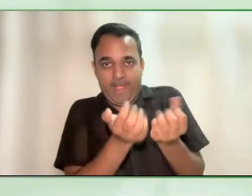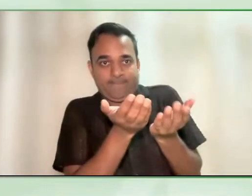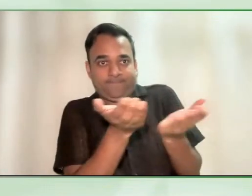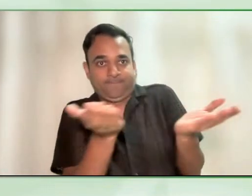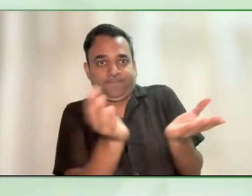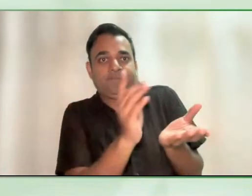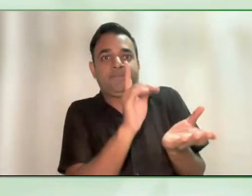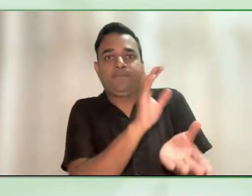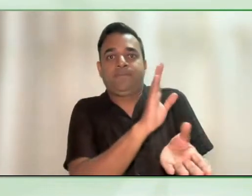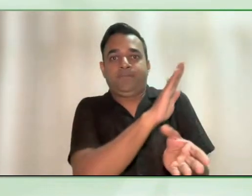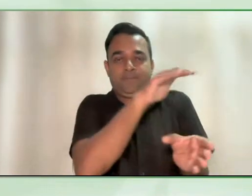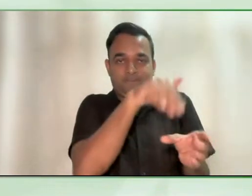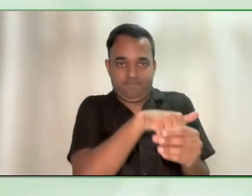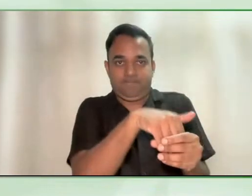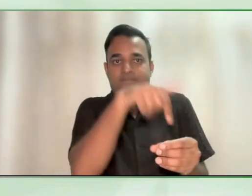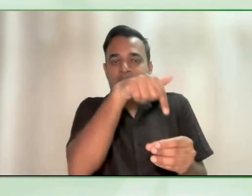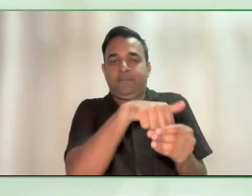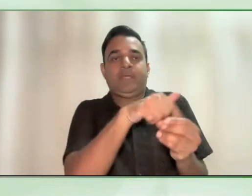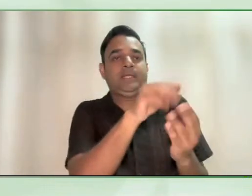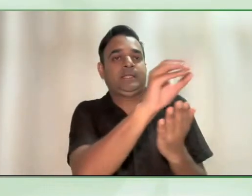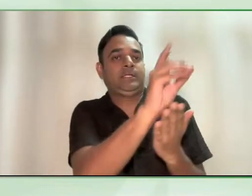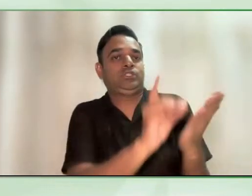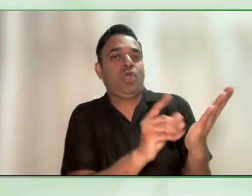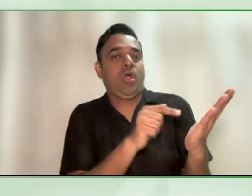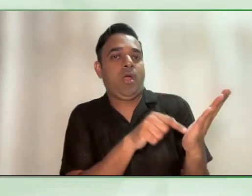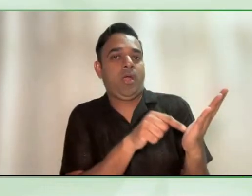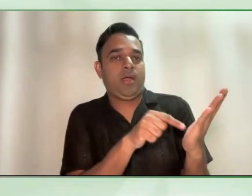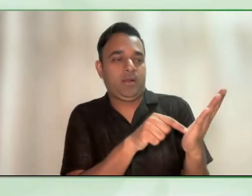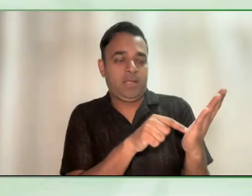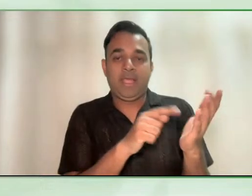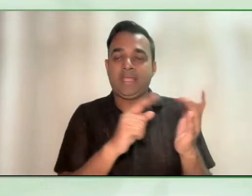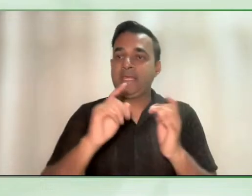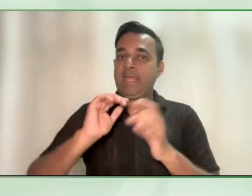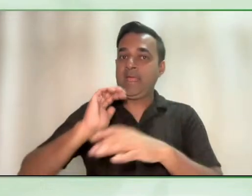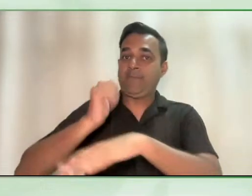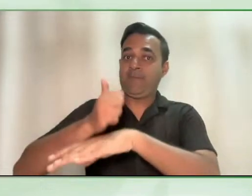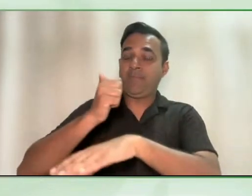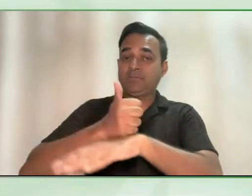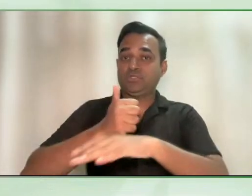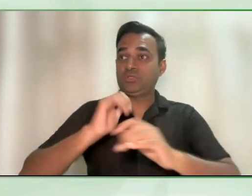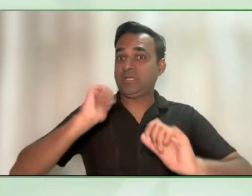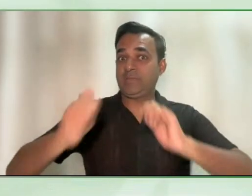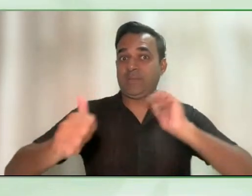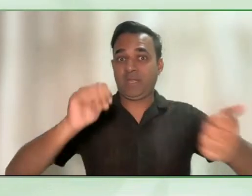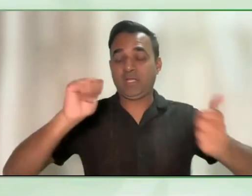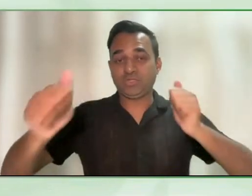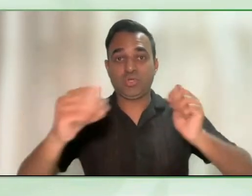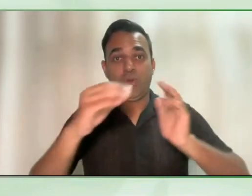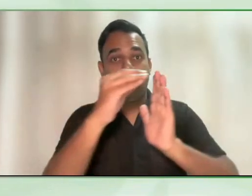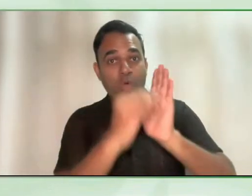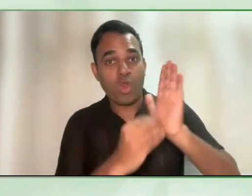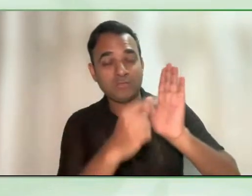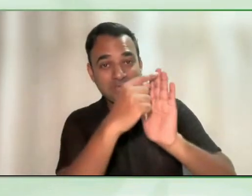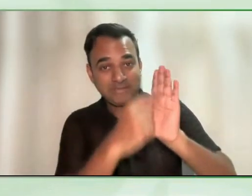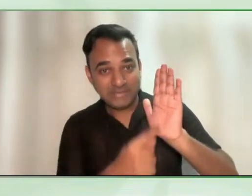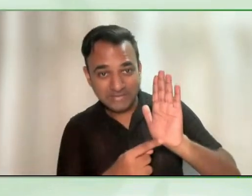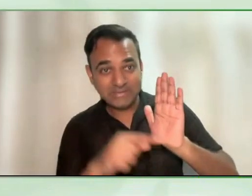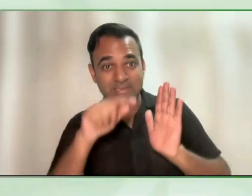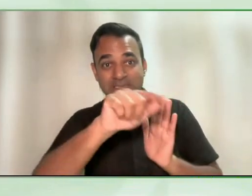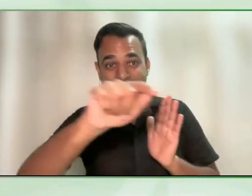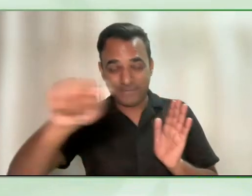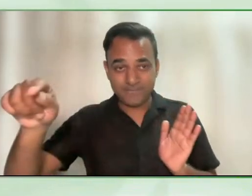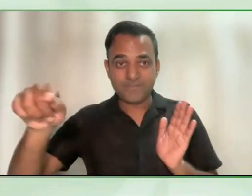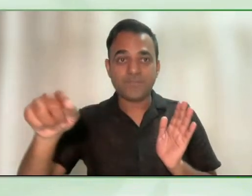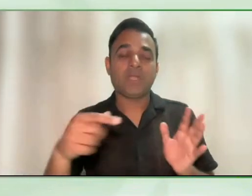and happy to lead the effort in Lancet Planetary Health, but that's merely sand against the ocean. The other